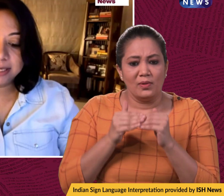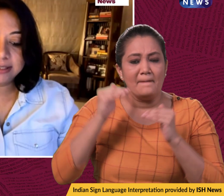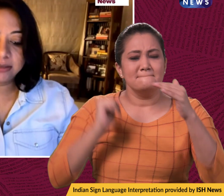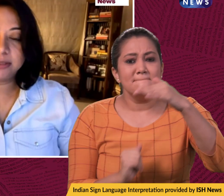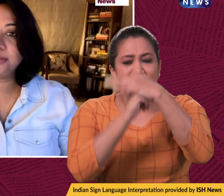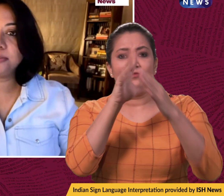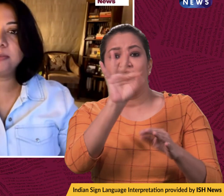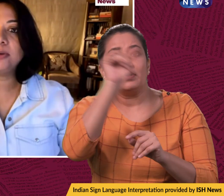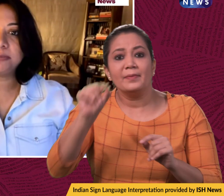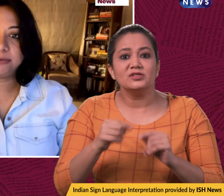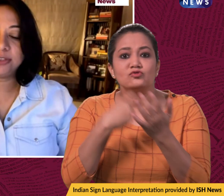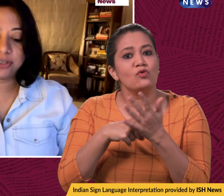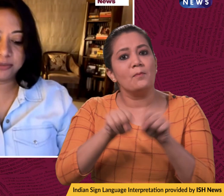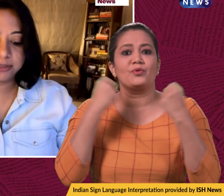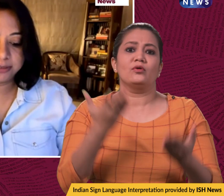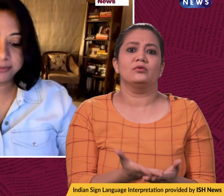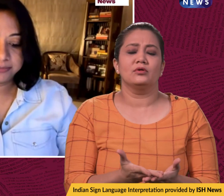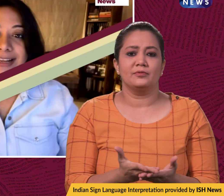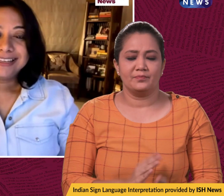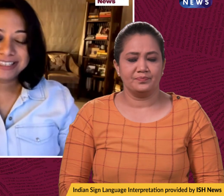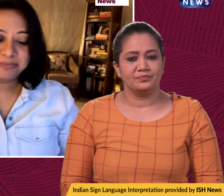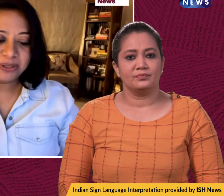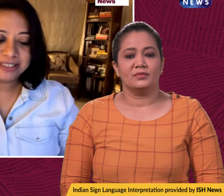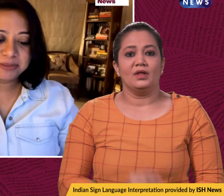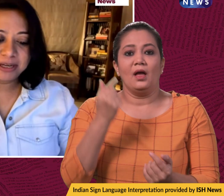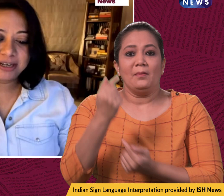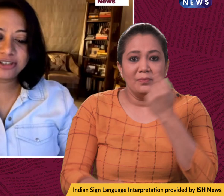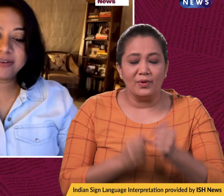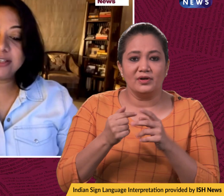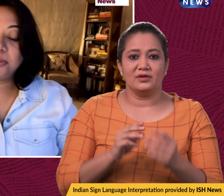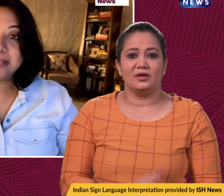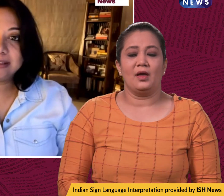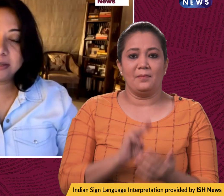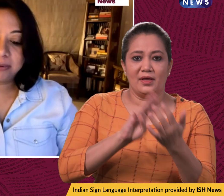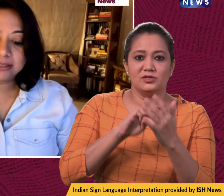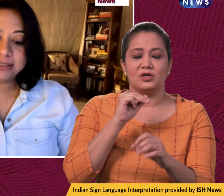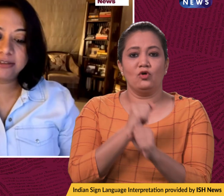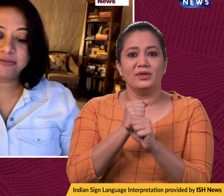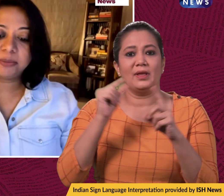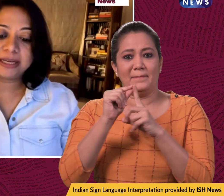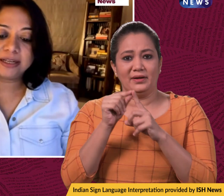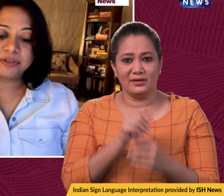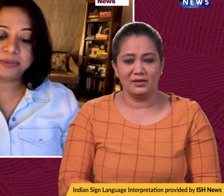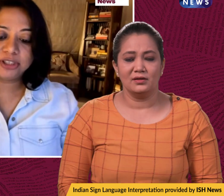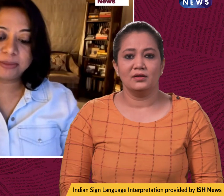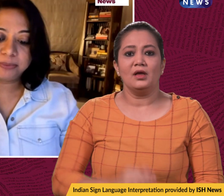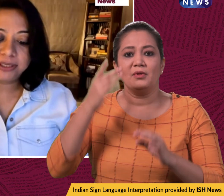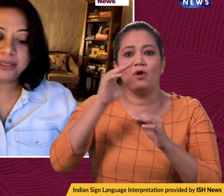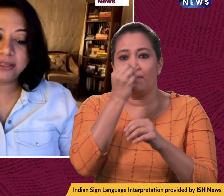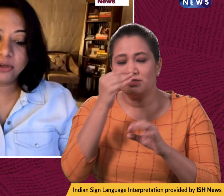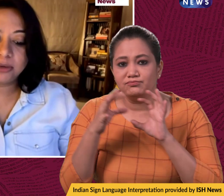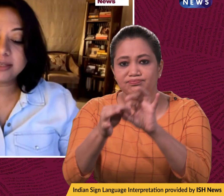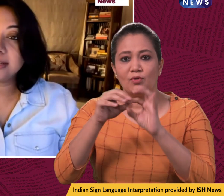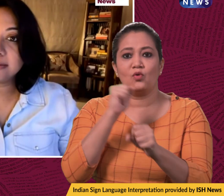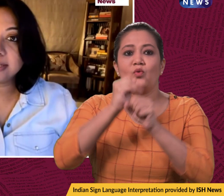cap laid down by the Supreme Court's previous judgments. And in politics, Maharashtra Vadi Gomantak Party, a former ally of the BJP